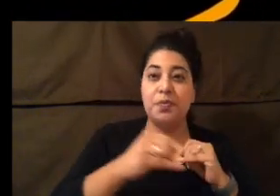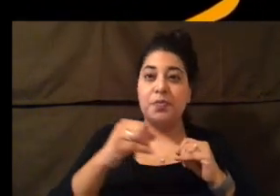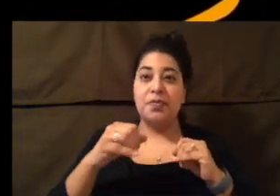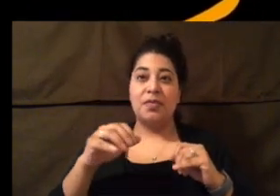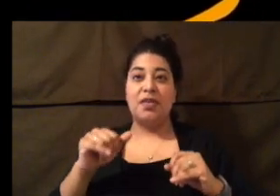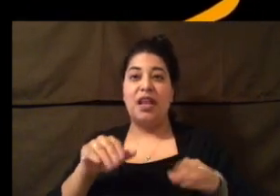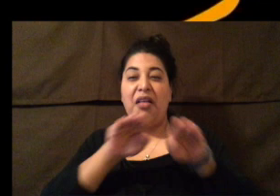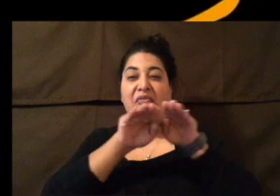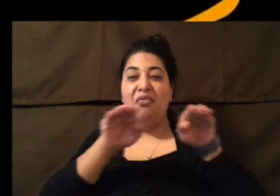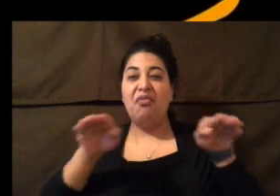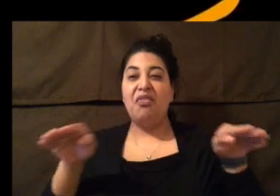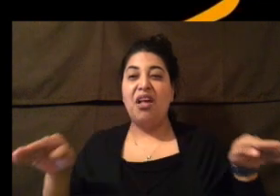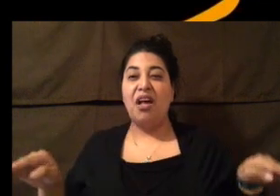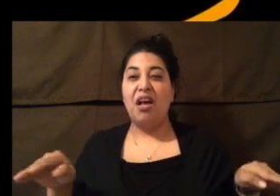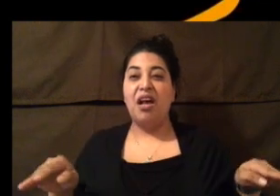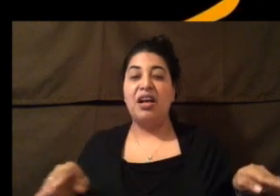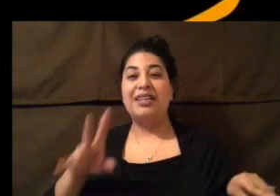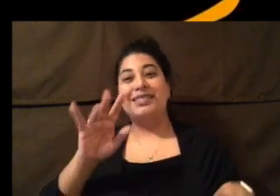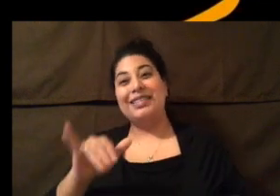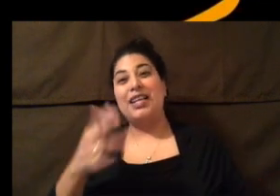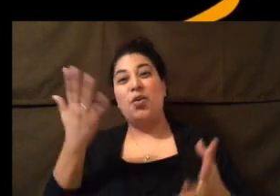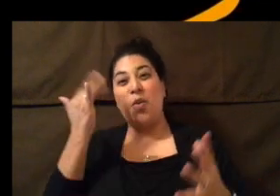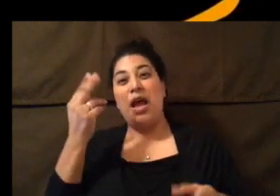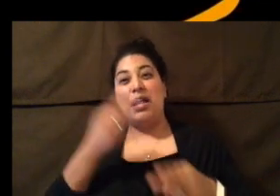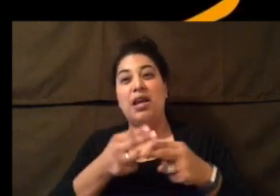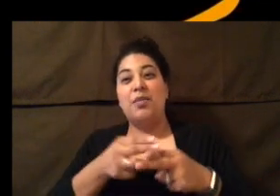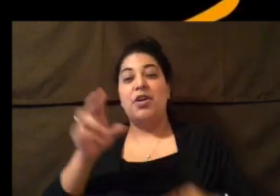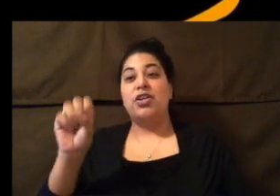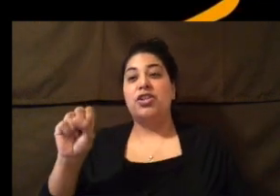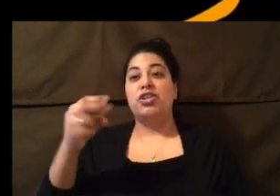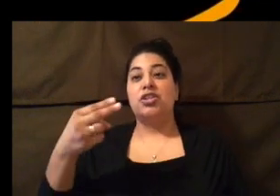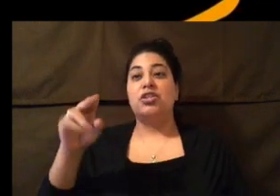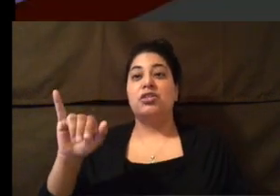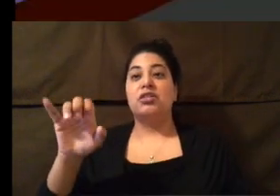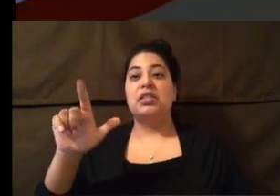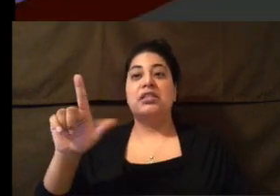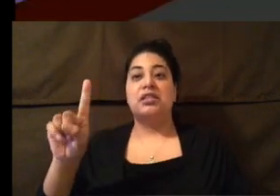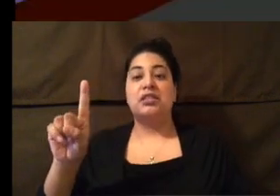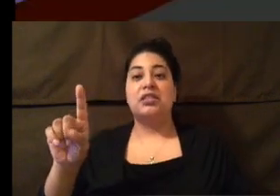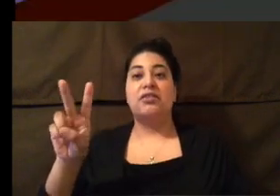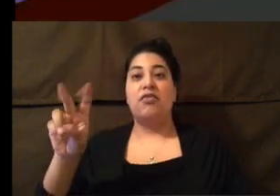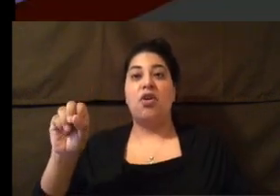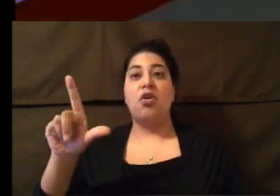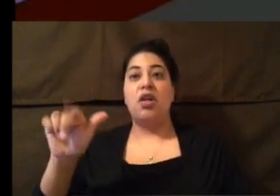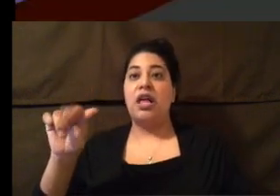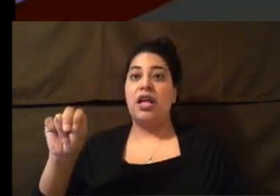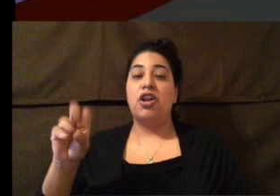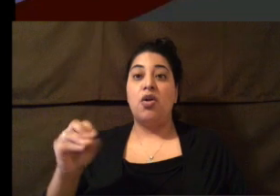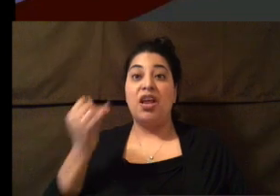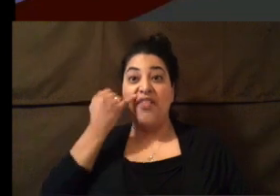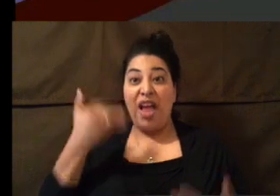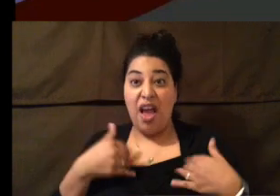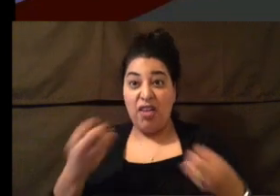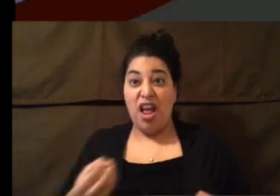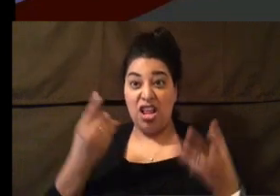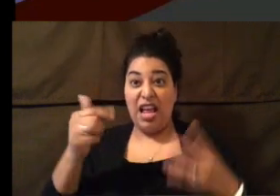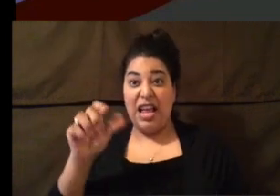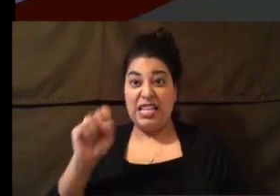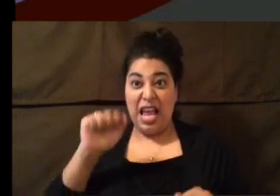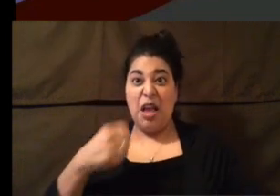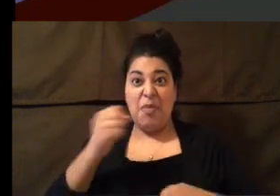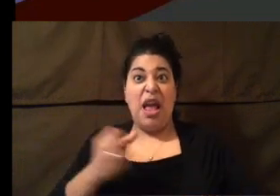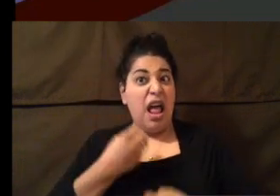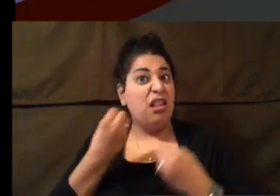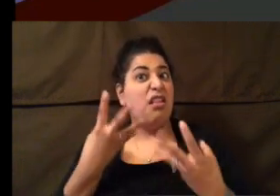slopes, kind of like a warrior's shield. That's why they're called shield volcanoes. Magma with a lot of gas can build up a tremendous amount